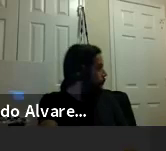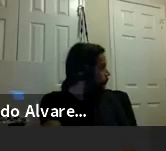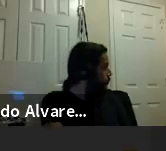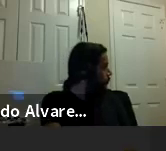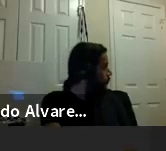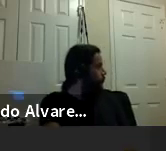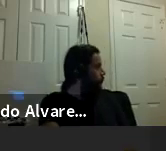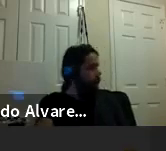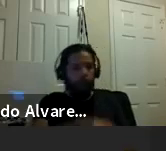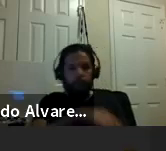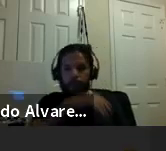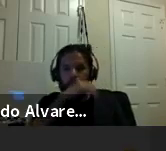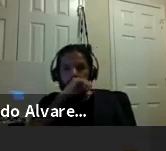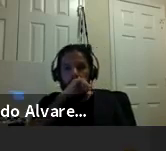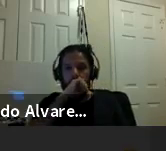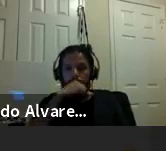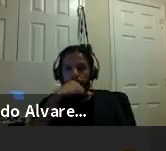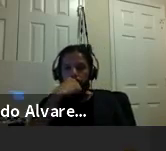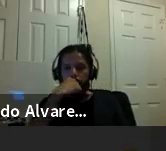small pictures?